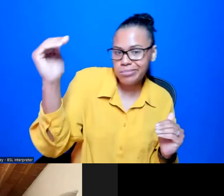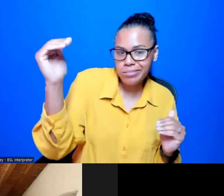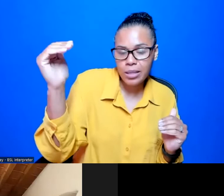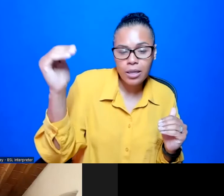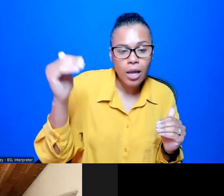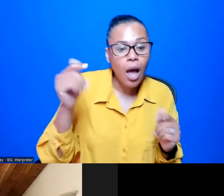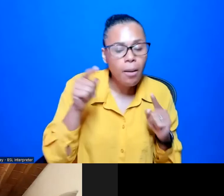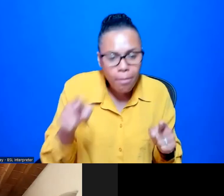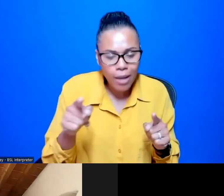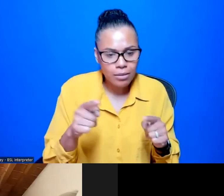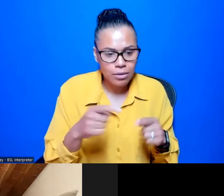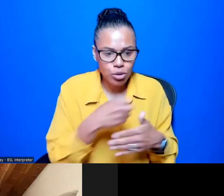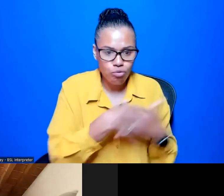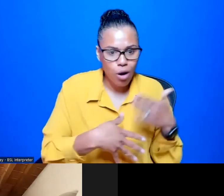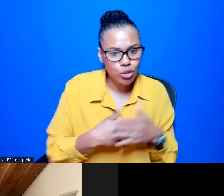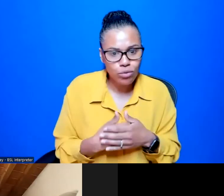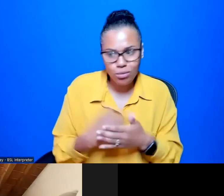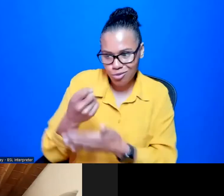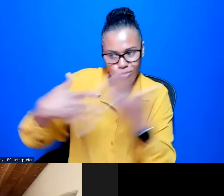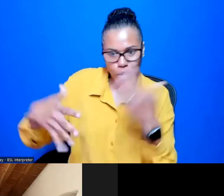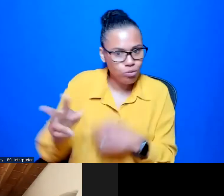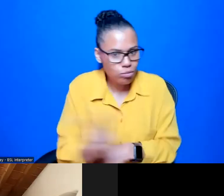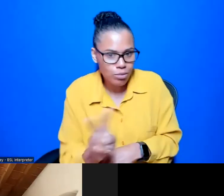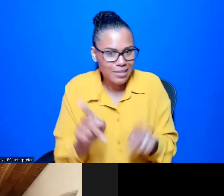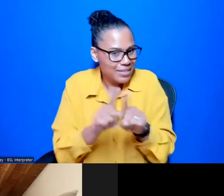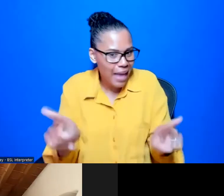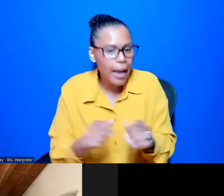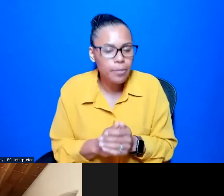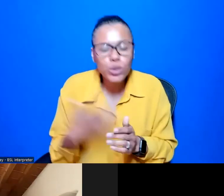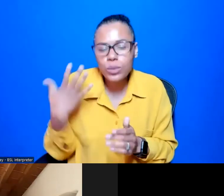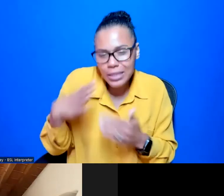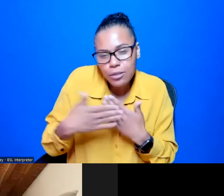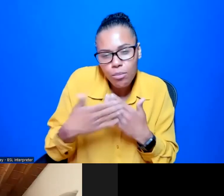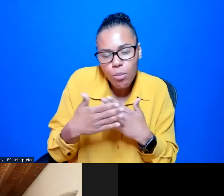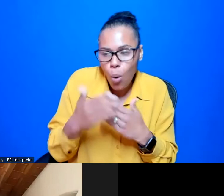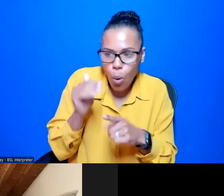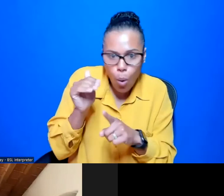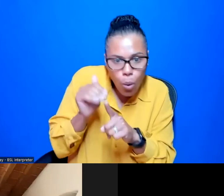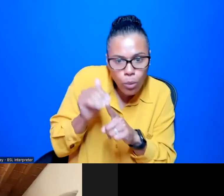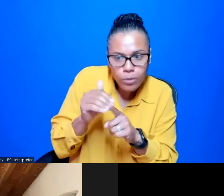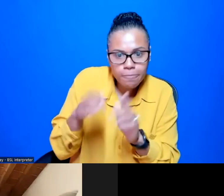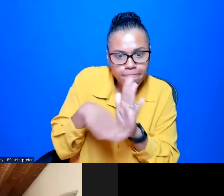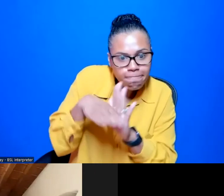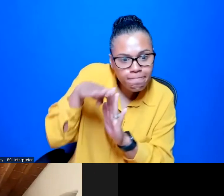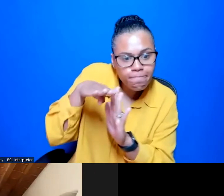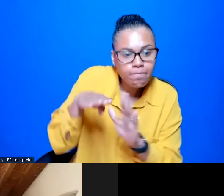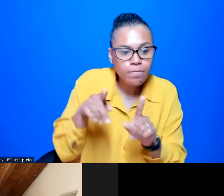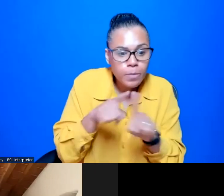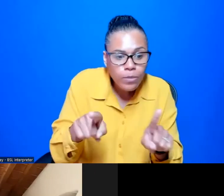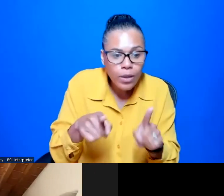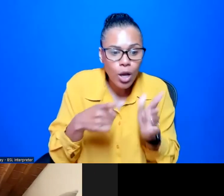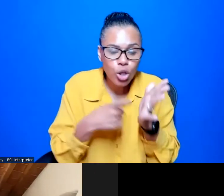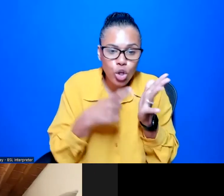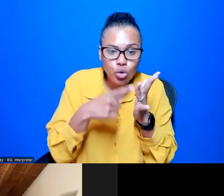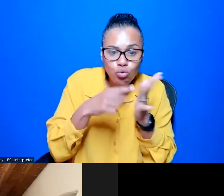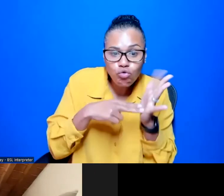pushing themselves, but it's really hard work. We need to go further on the same. So there needs to be like the Rooney Rule, as they said it did in America.